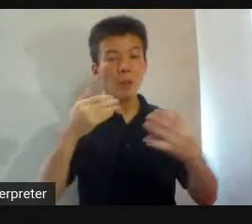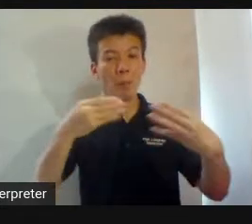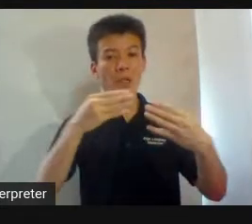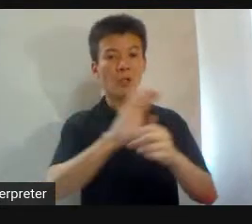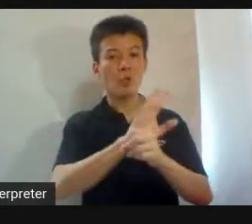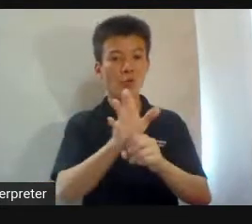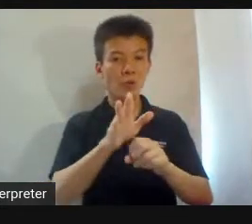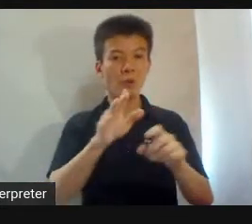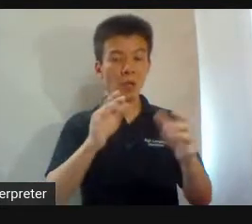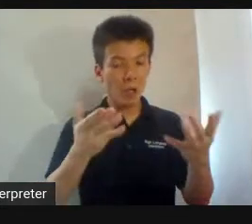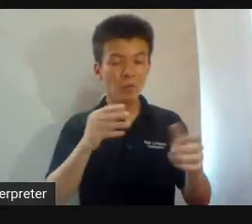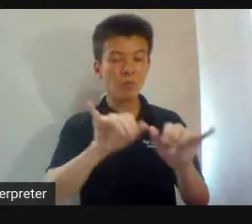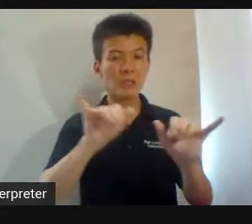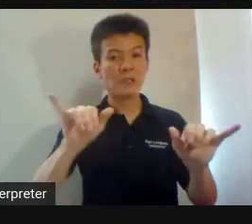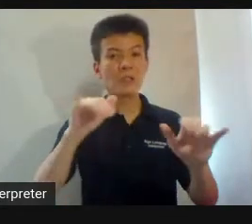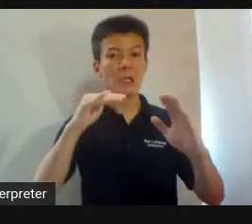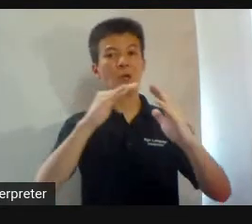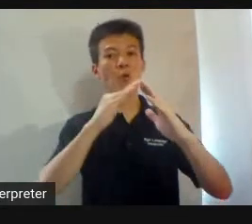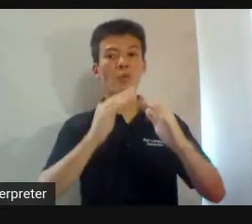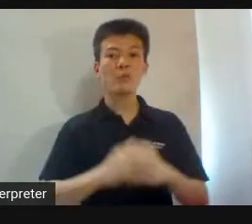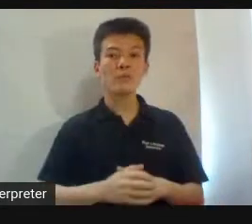staying at home.